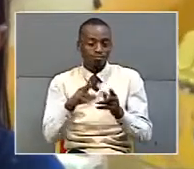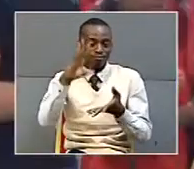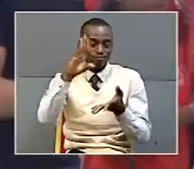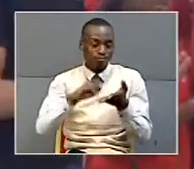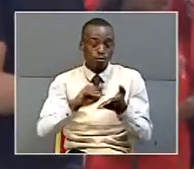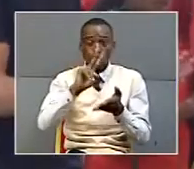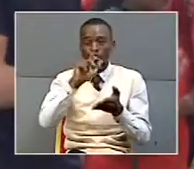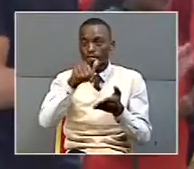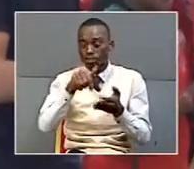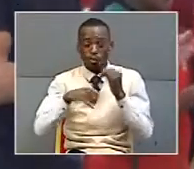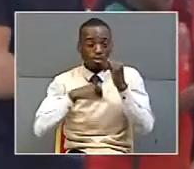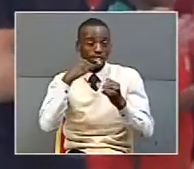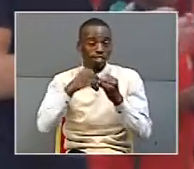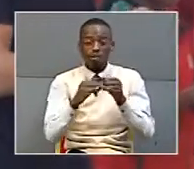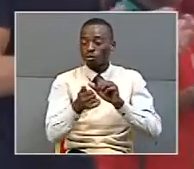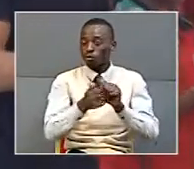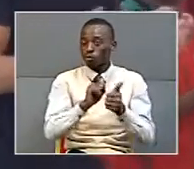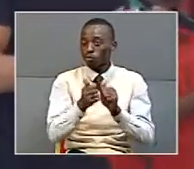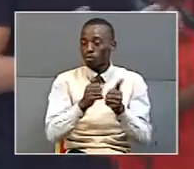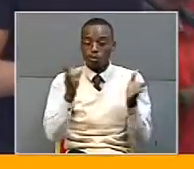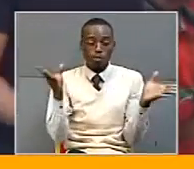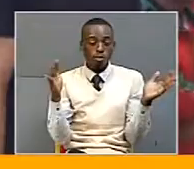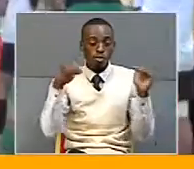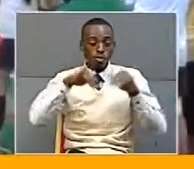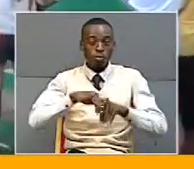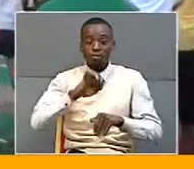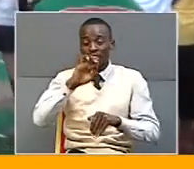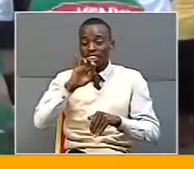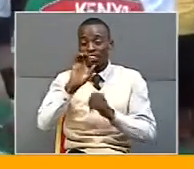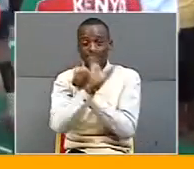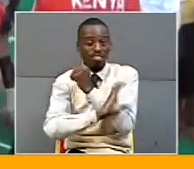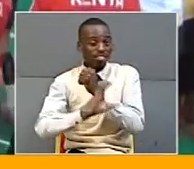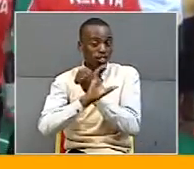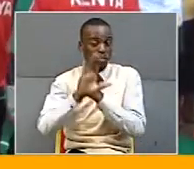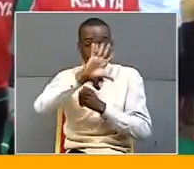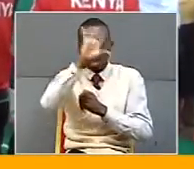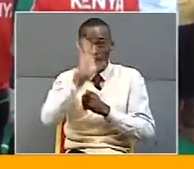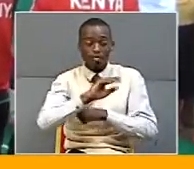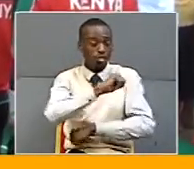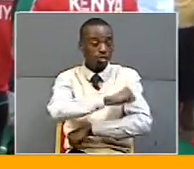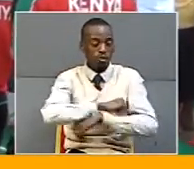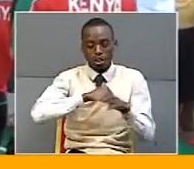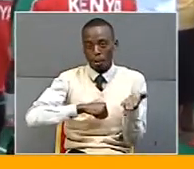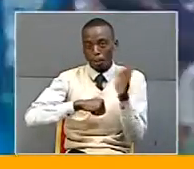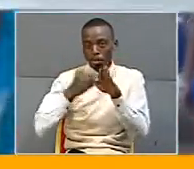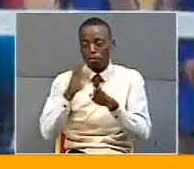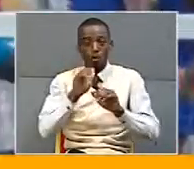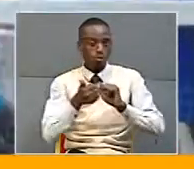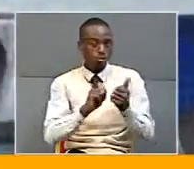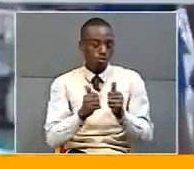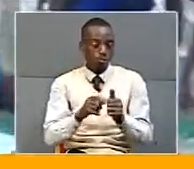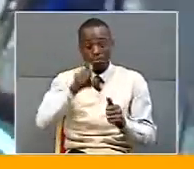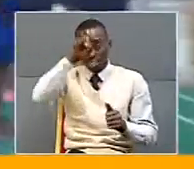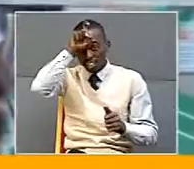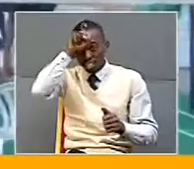event with an international tournament that has brought together 8 countries in the Africa Schools Badminton Tournament.